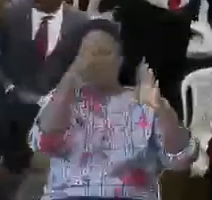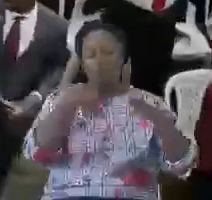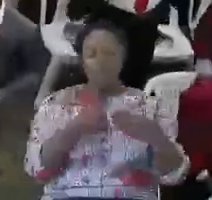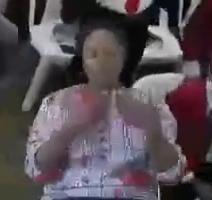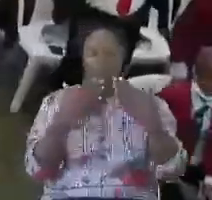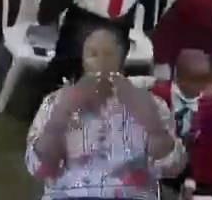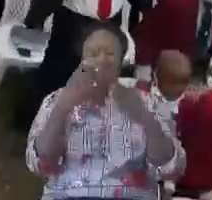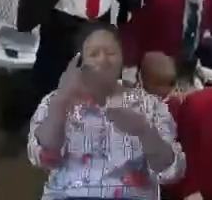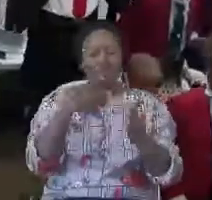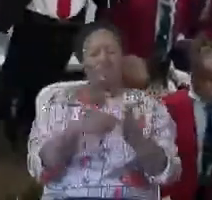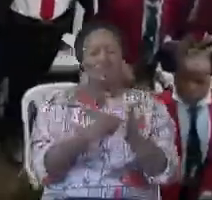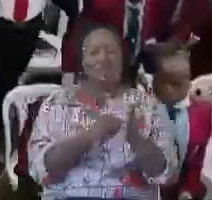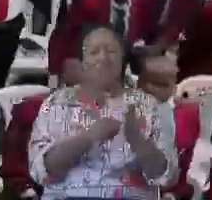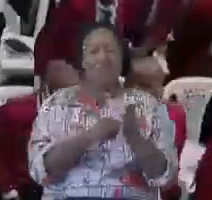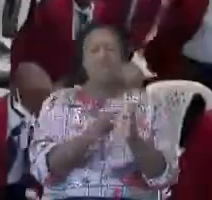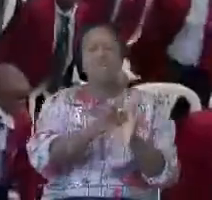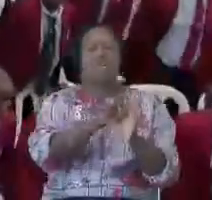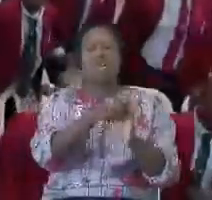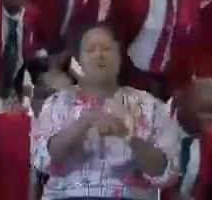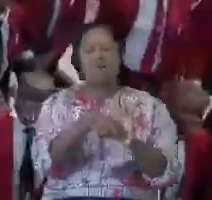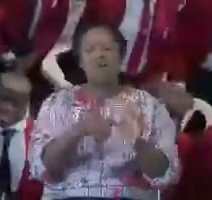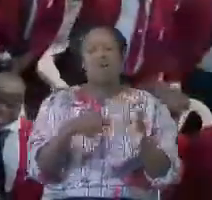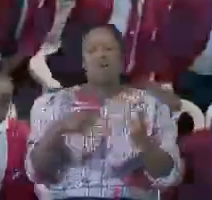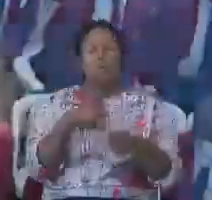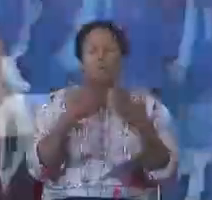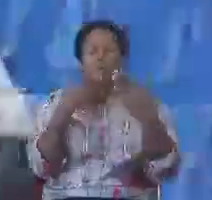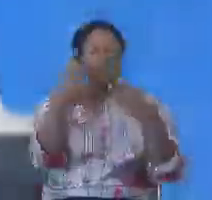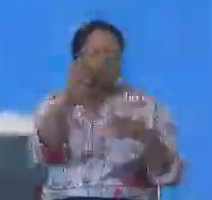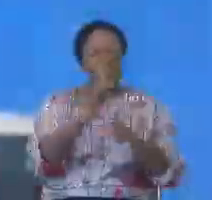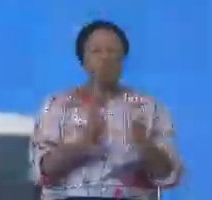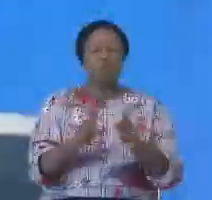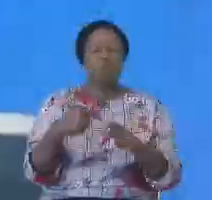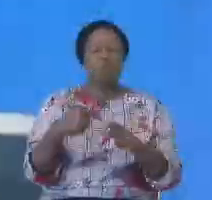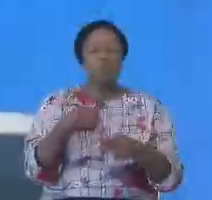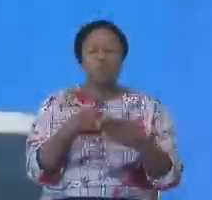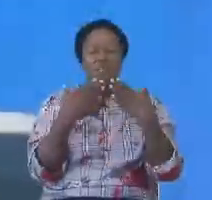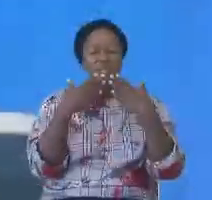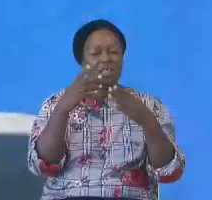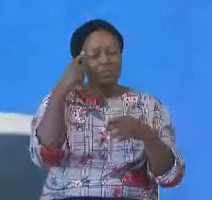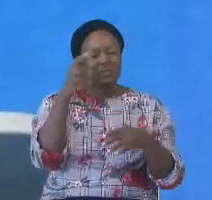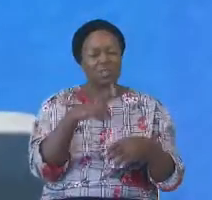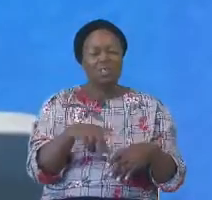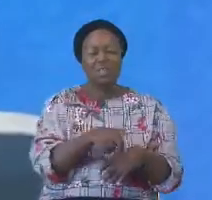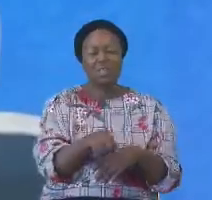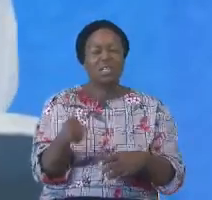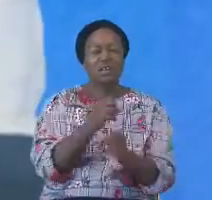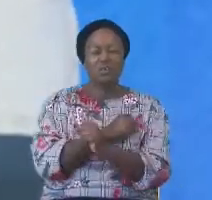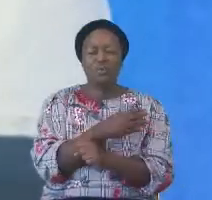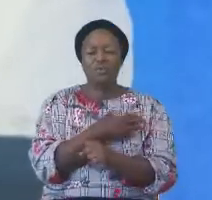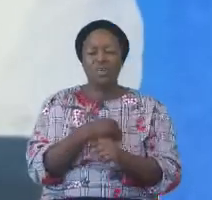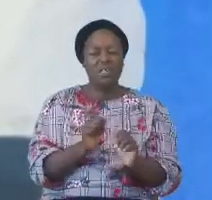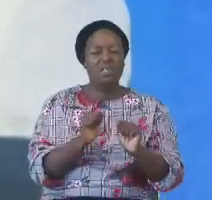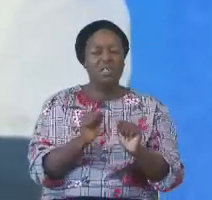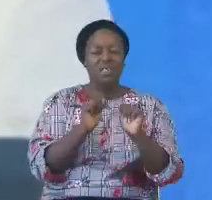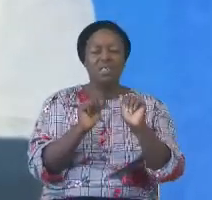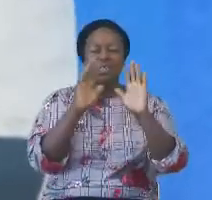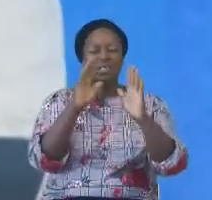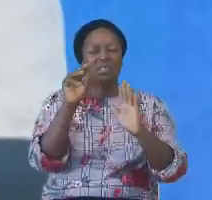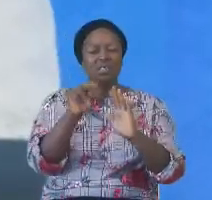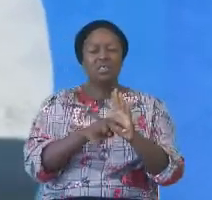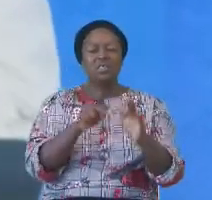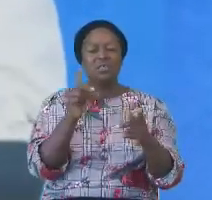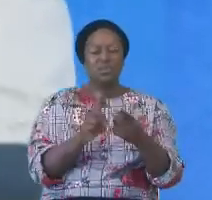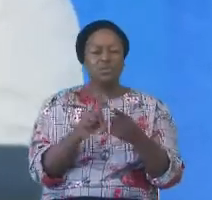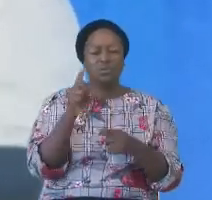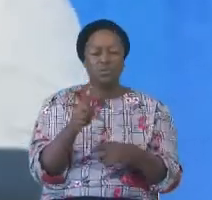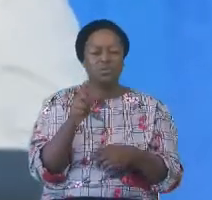your life in jesus name father well thank you for this hour well thank you for your people we thank